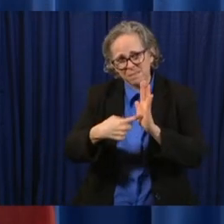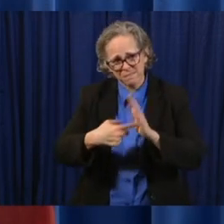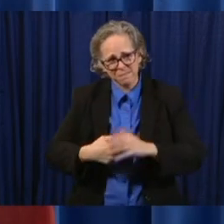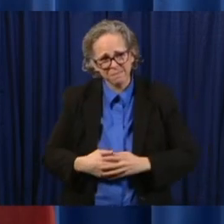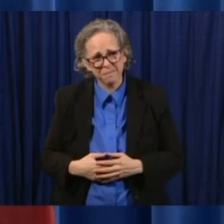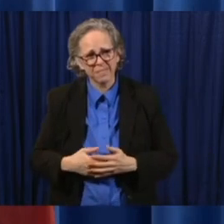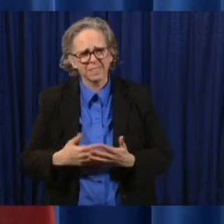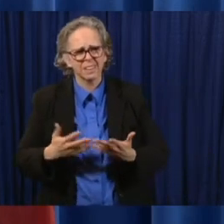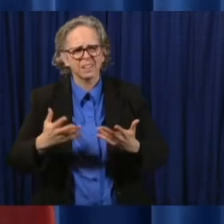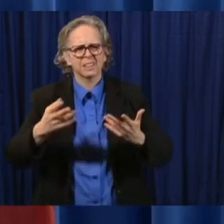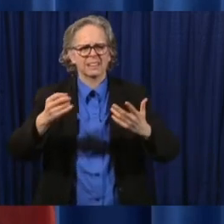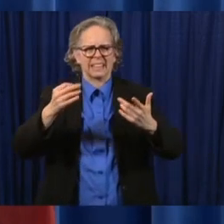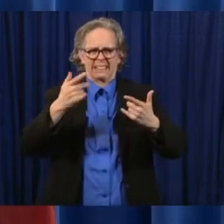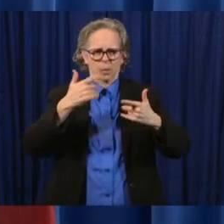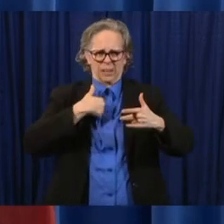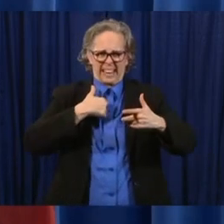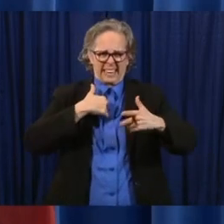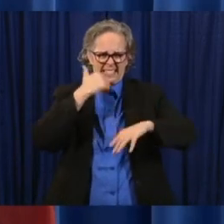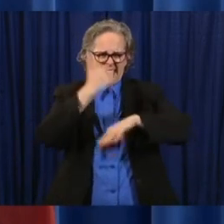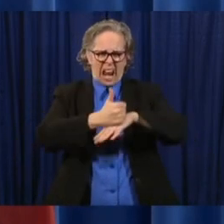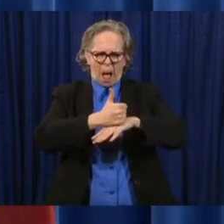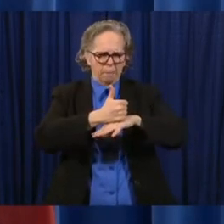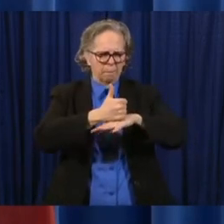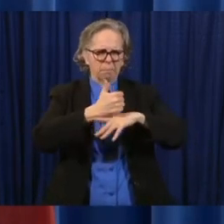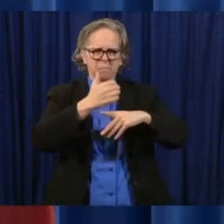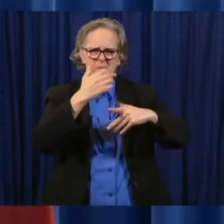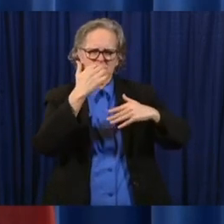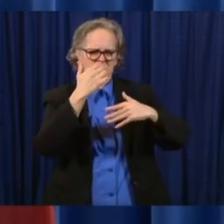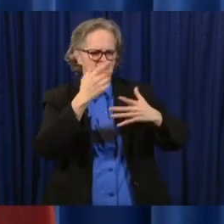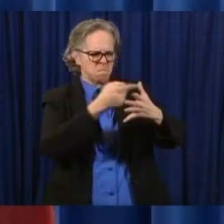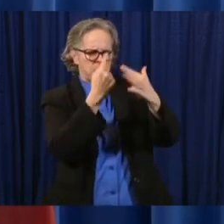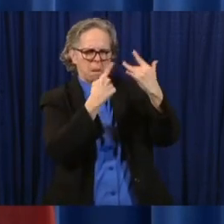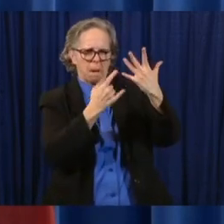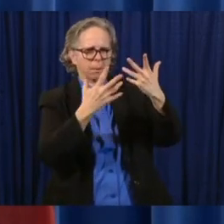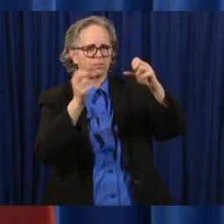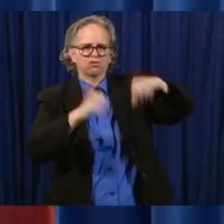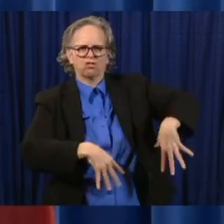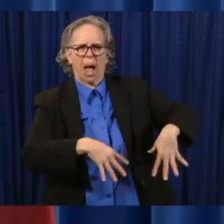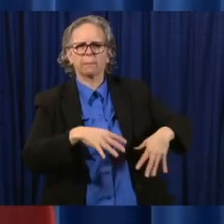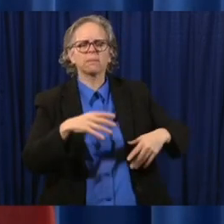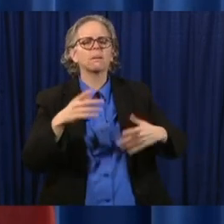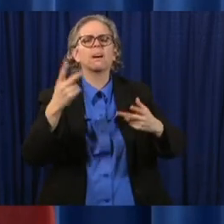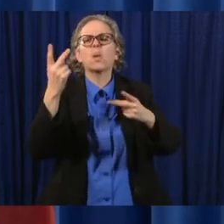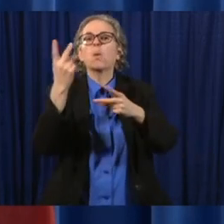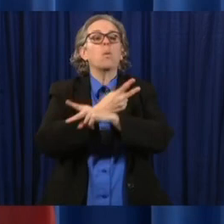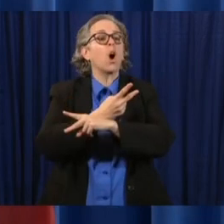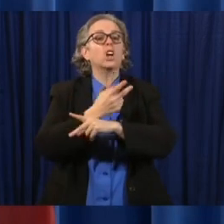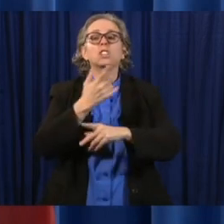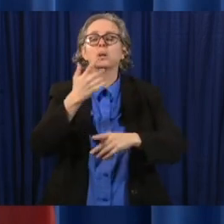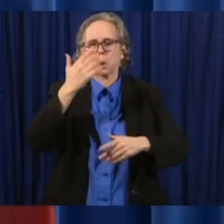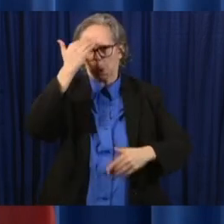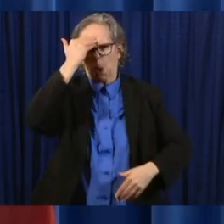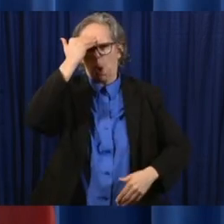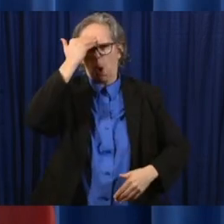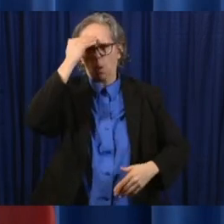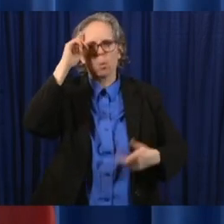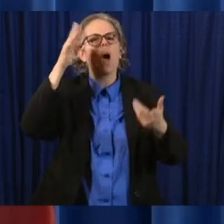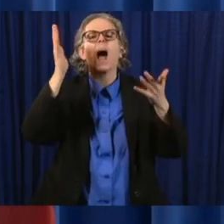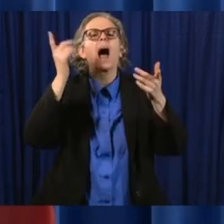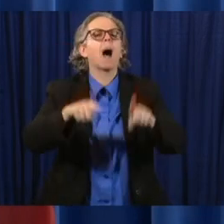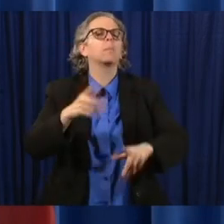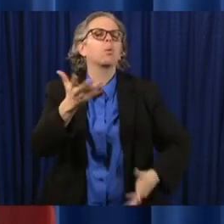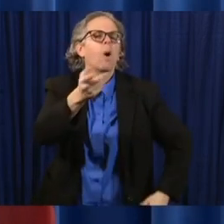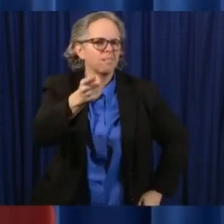restraints, go back at it. We know what would happen. We know from history what would happen. We know from every expert who we can talk